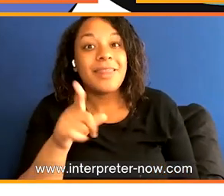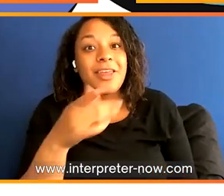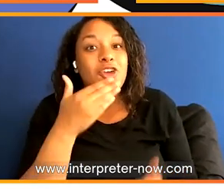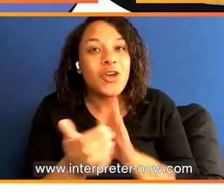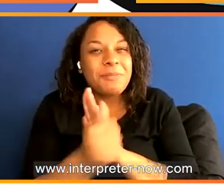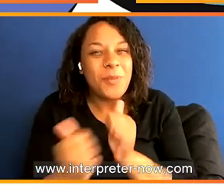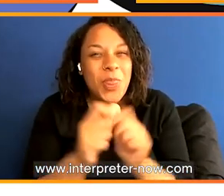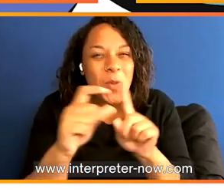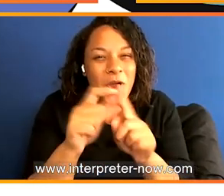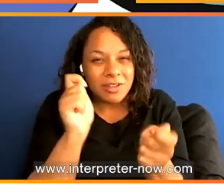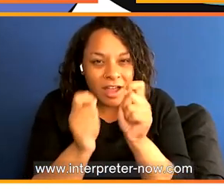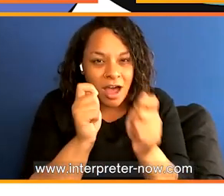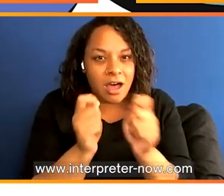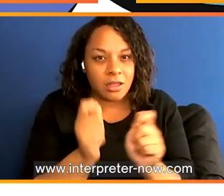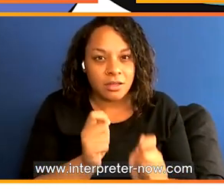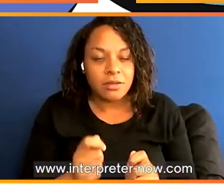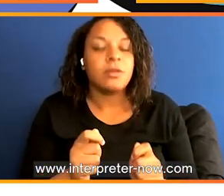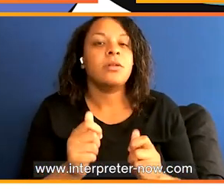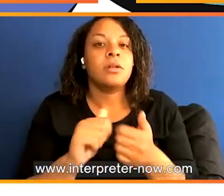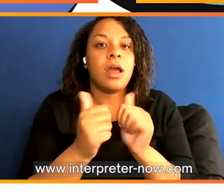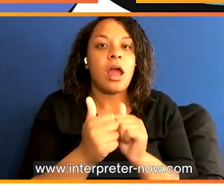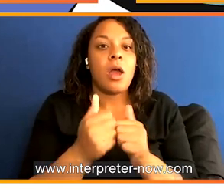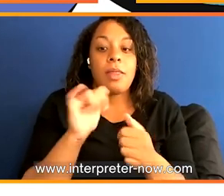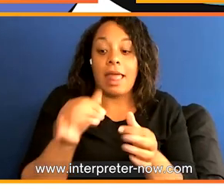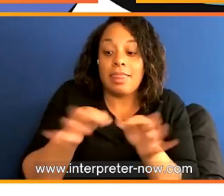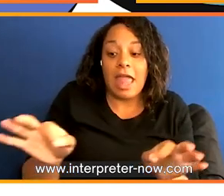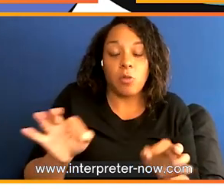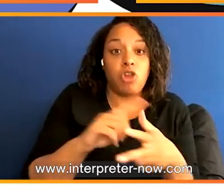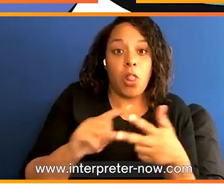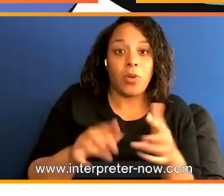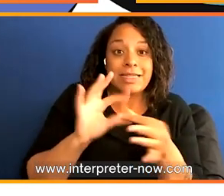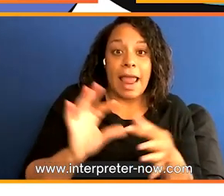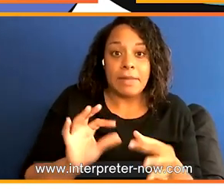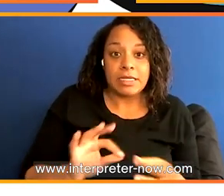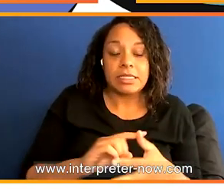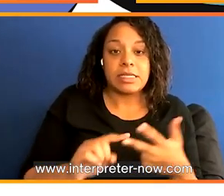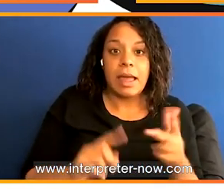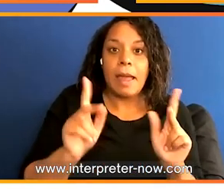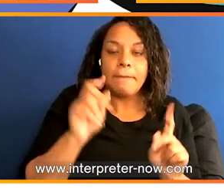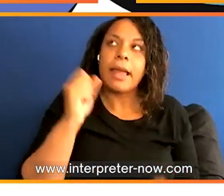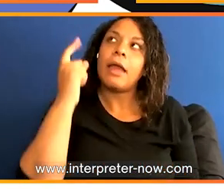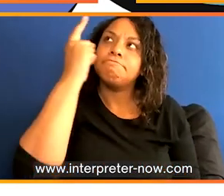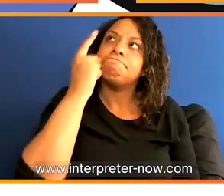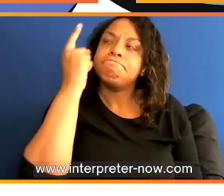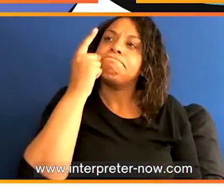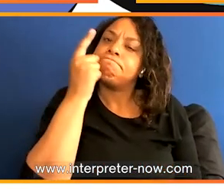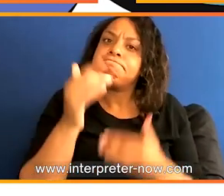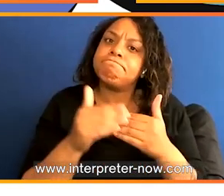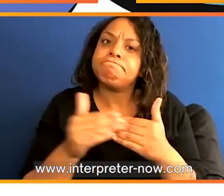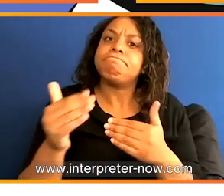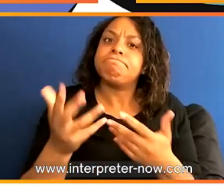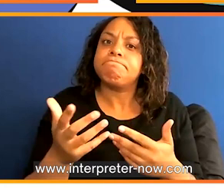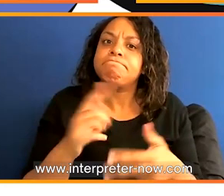your best friends because they're great at wordsmithing, you know, and how you make this language, these 3 statements that